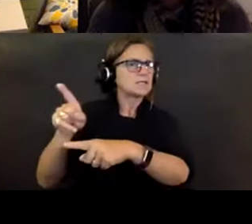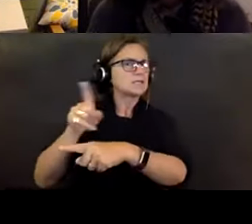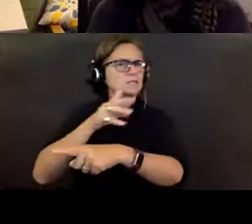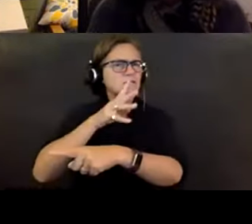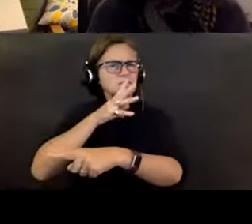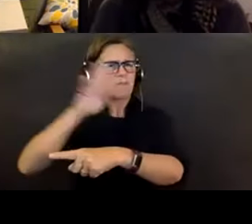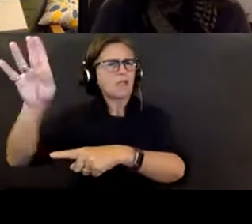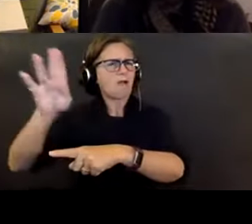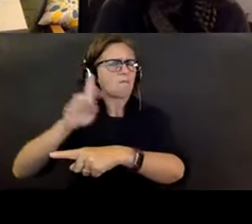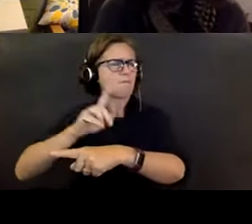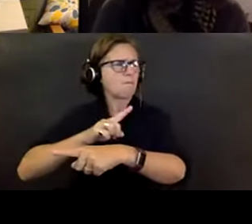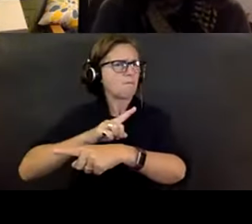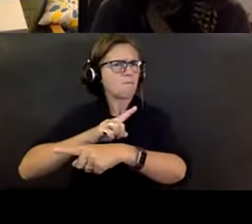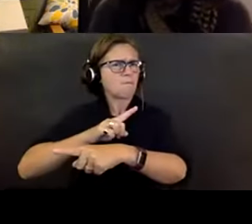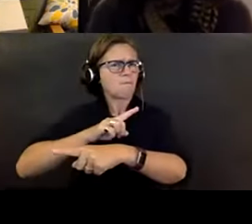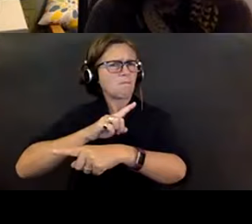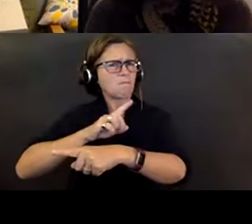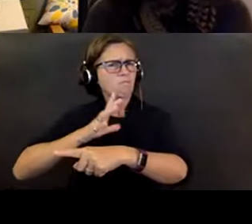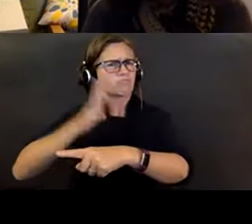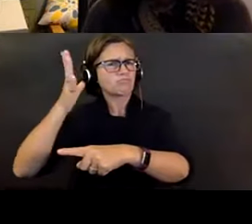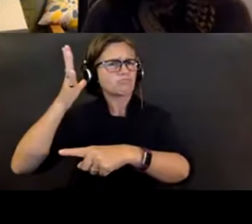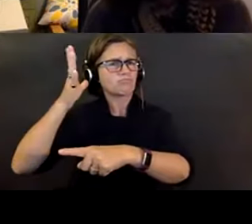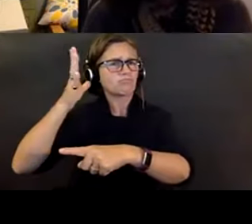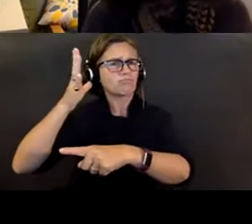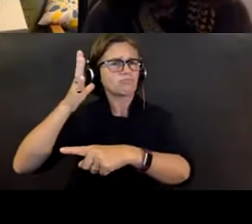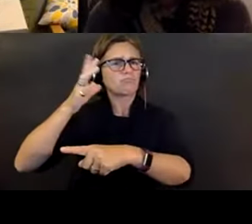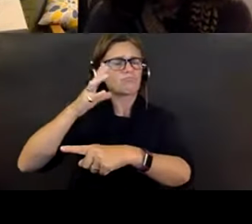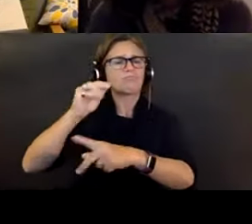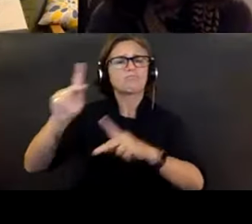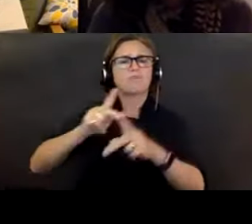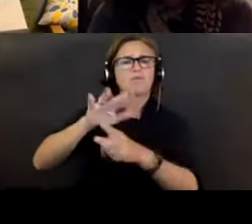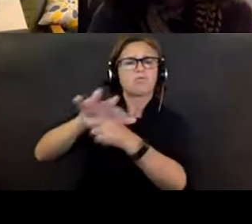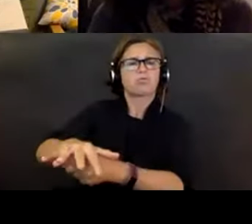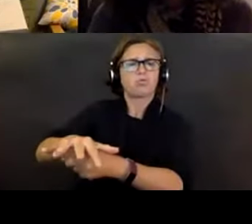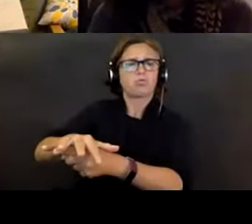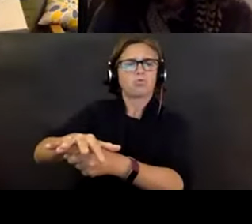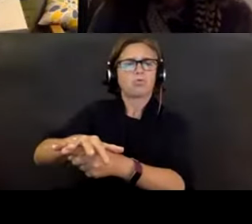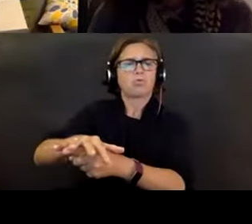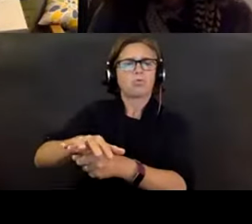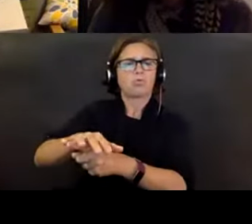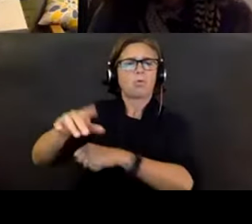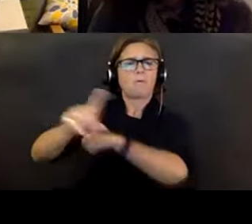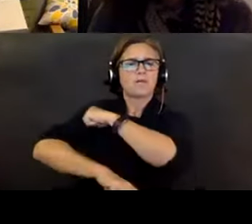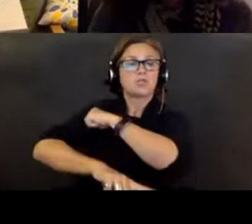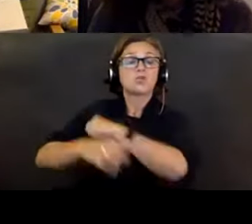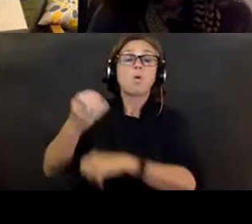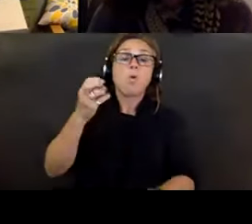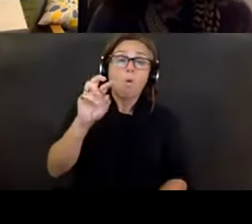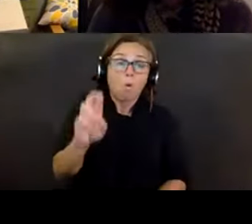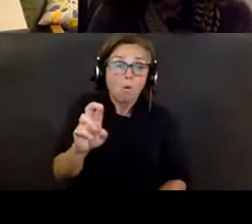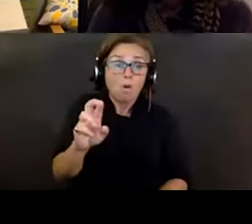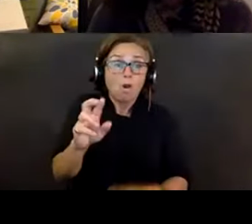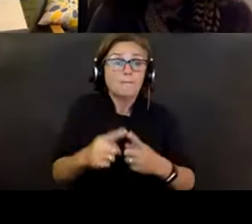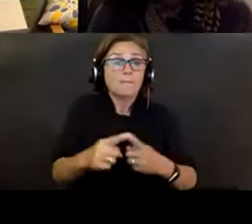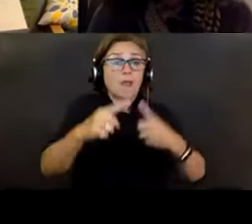who are afraid of saying the wrong thing and being labeled a racist. So I think it's